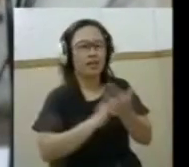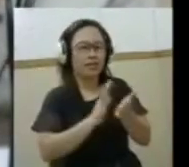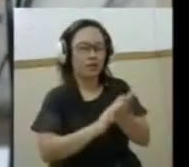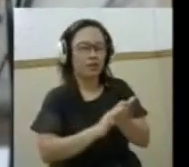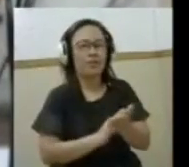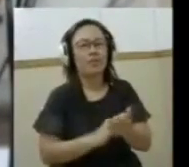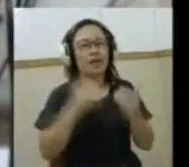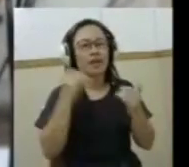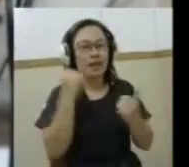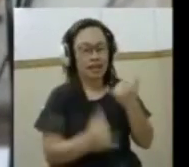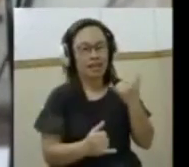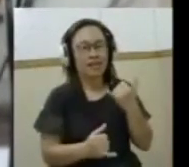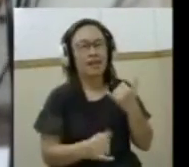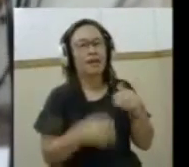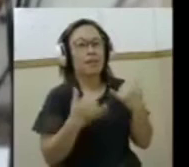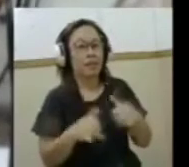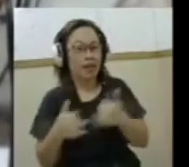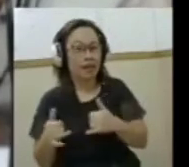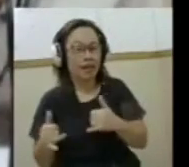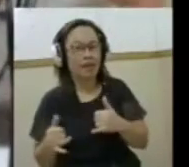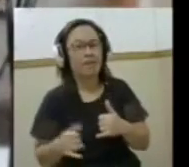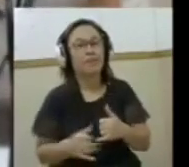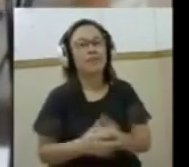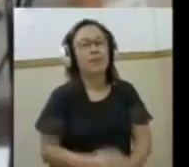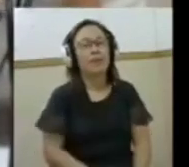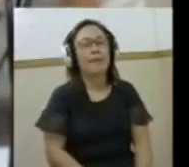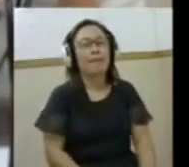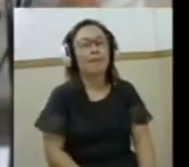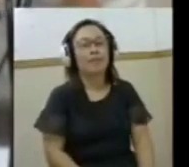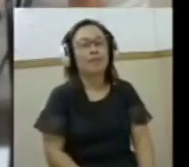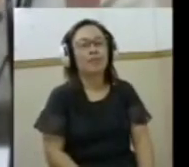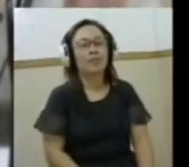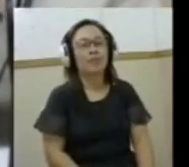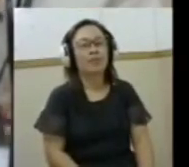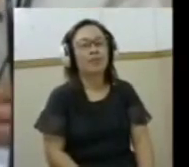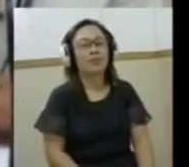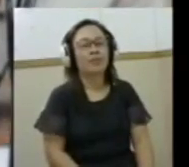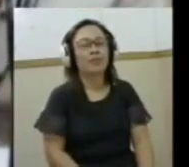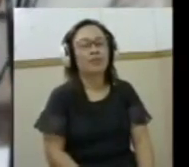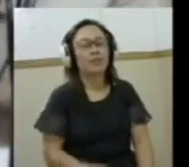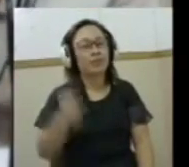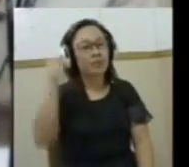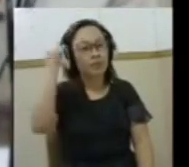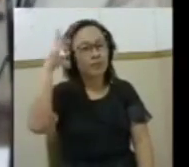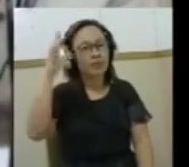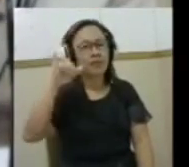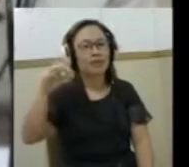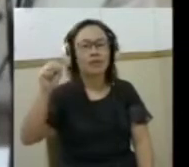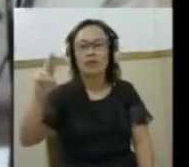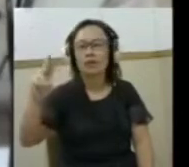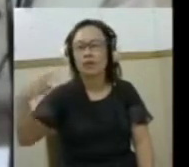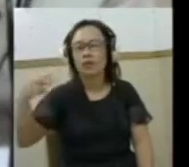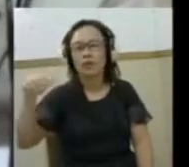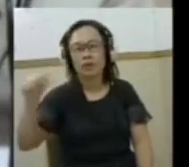least, playing the character of Ronnie and Ben, no other than Mr. or Sir Joshua Aranco